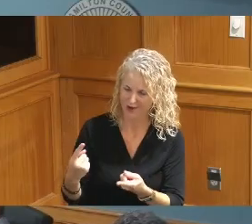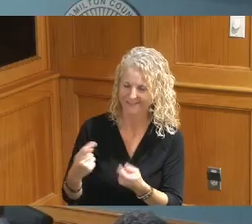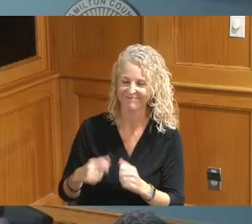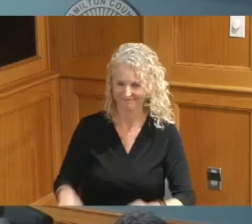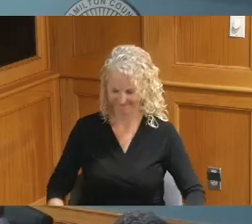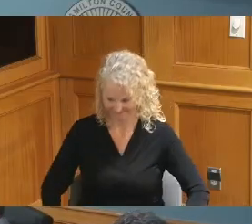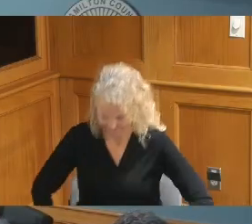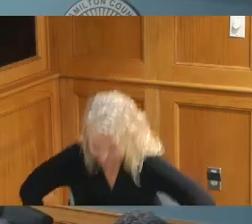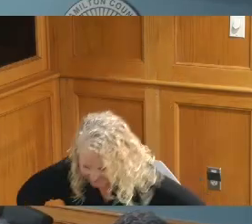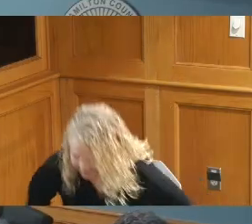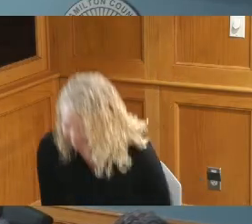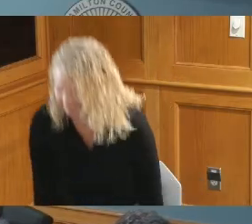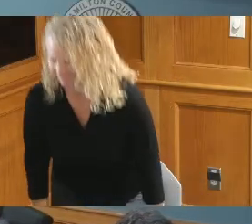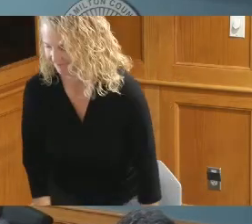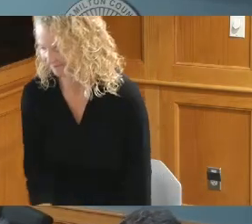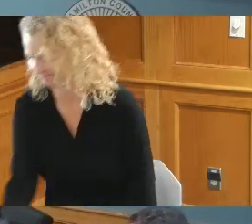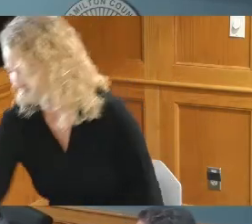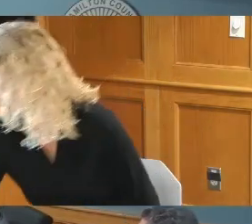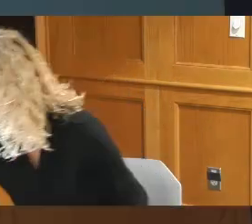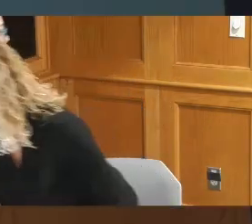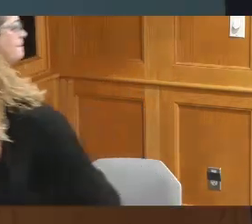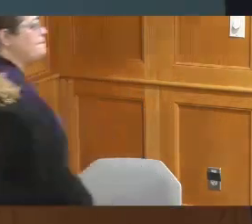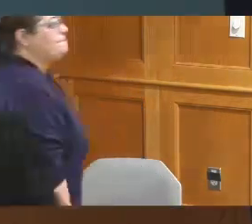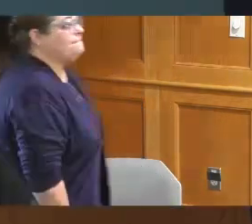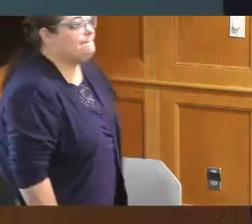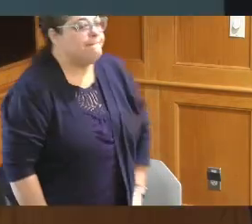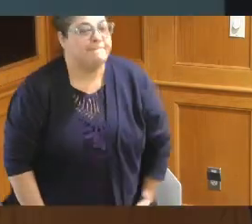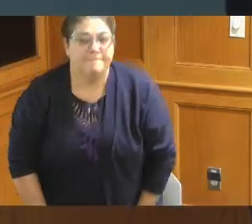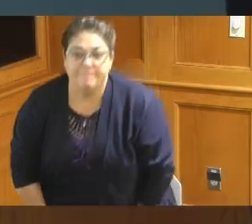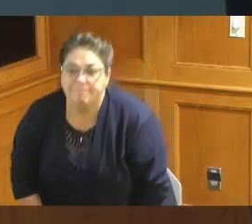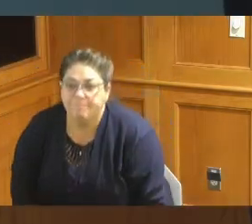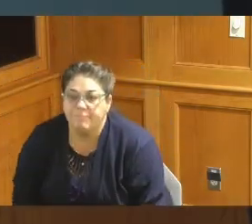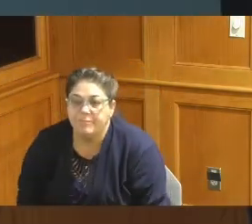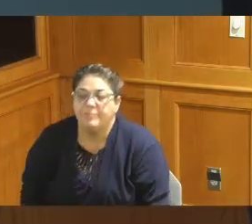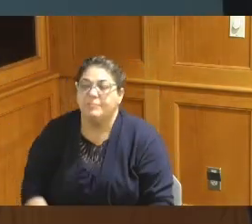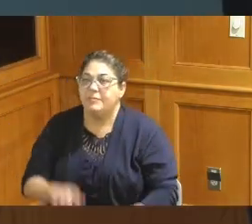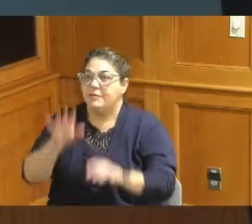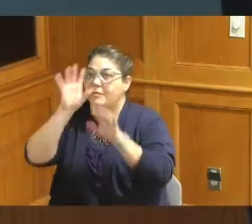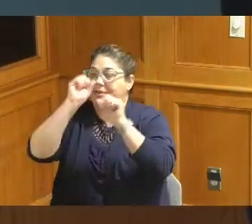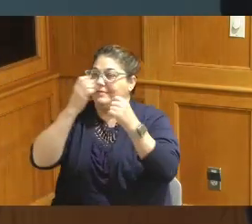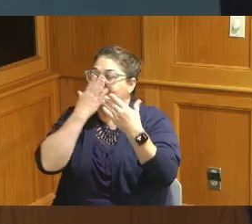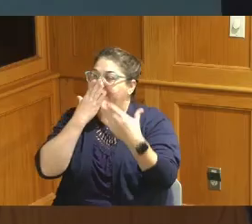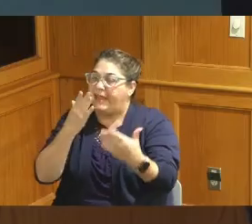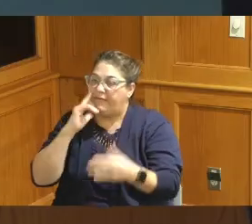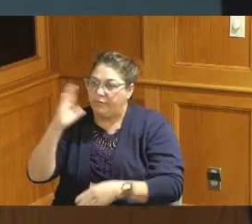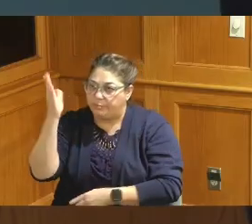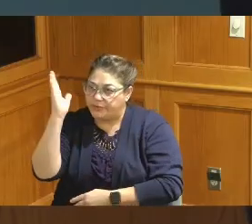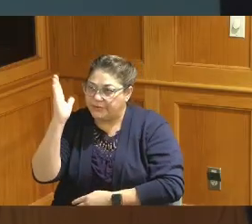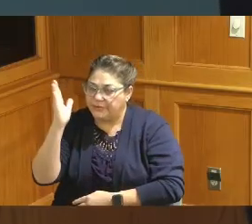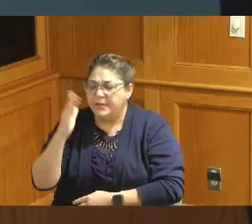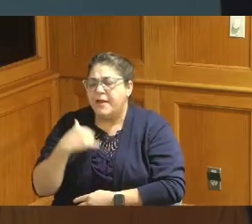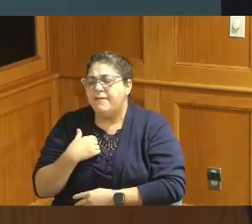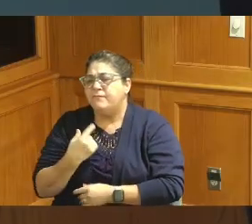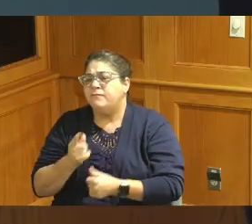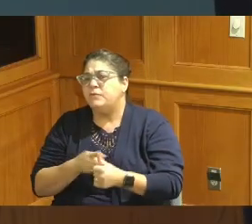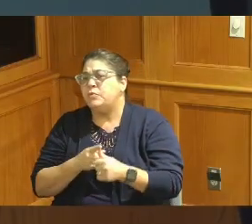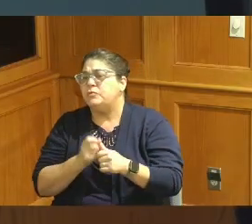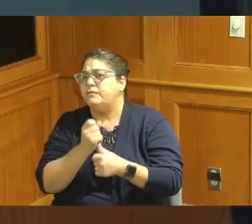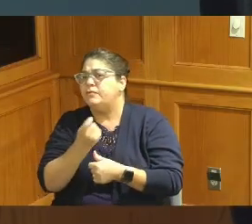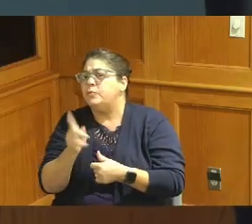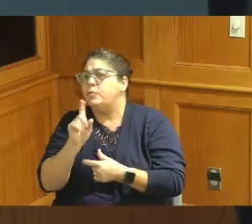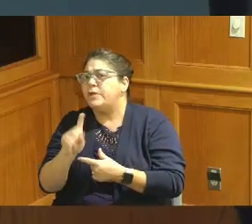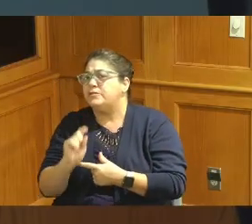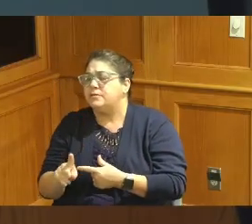this work. Yeah, thanks, Kristen, and thanks for all of the information. Very thorough presentation. I just have a couple of questions. Please.